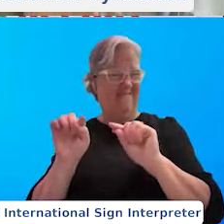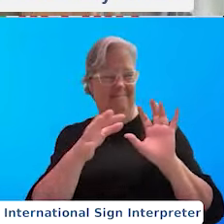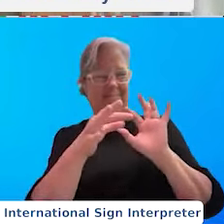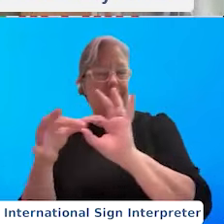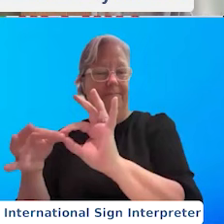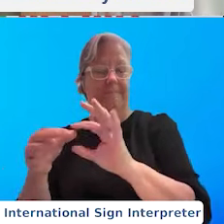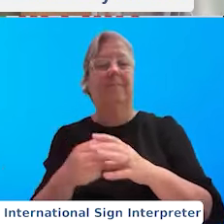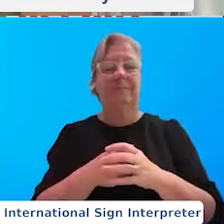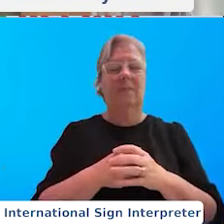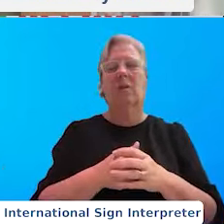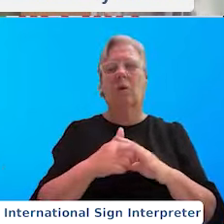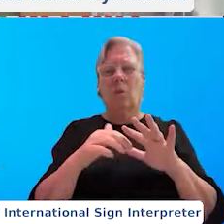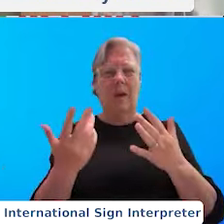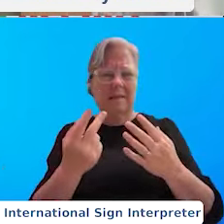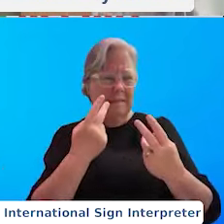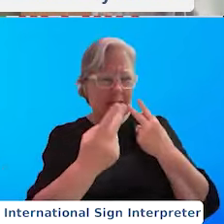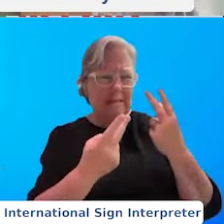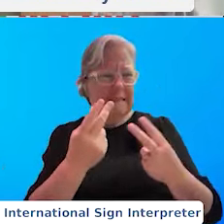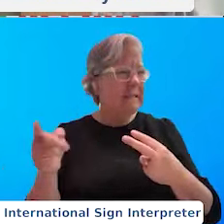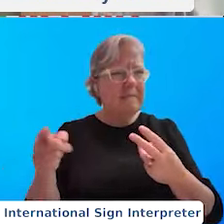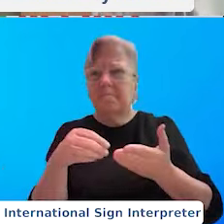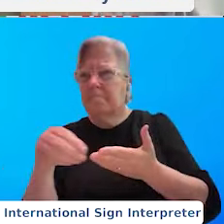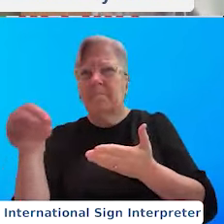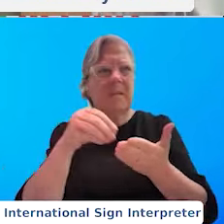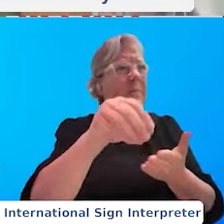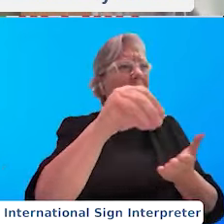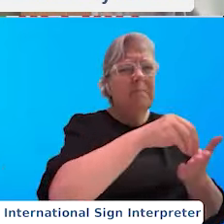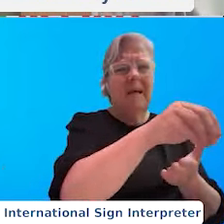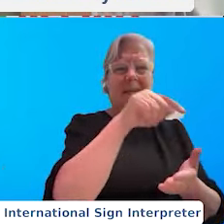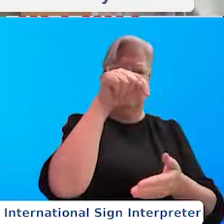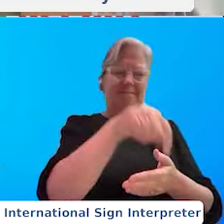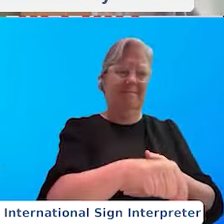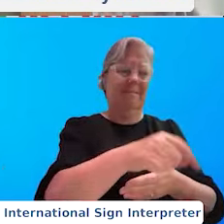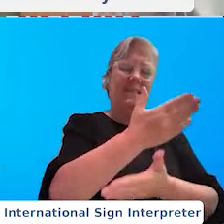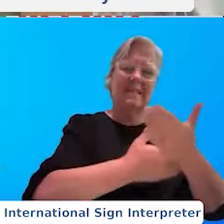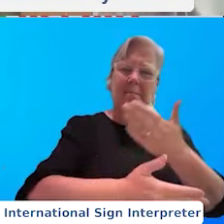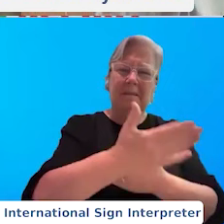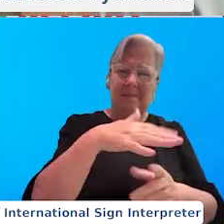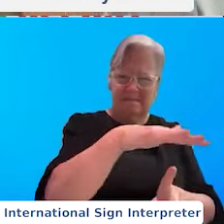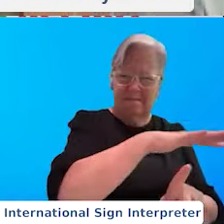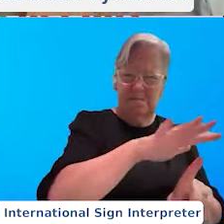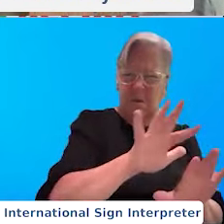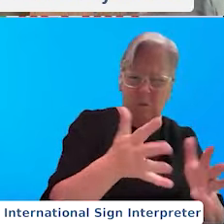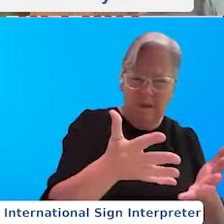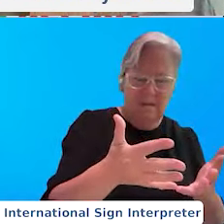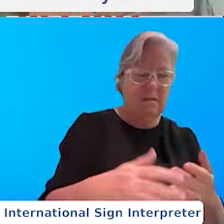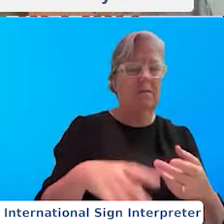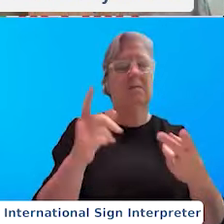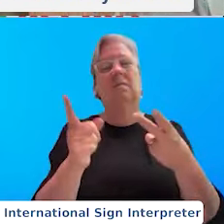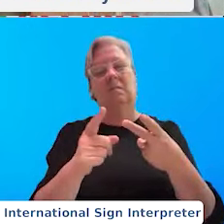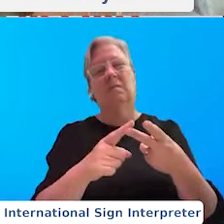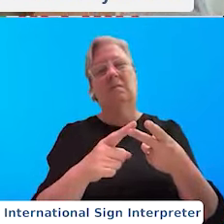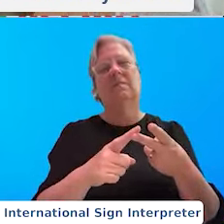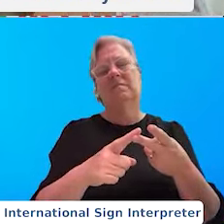side, based on some analysis that we conducted as part of the Global Disability Inclusion Report